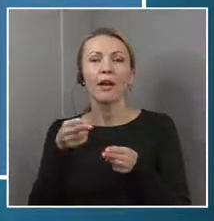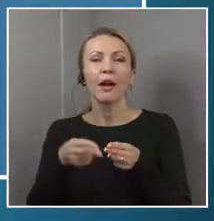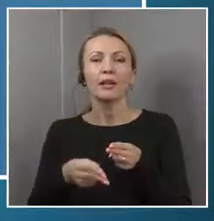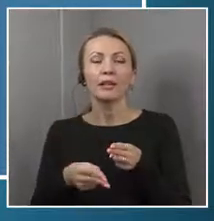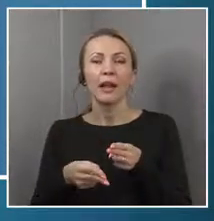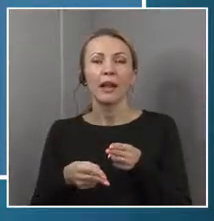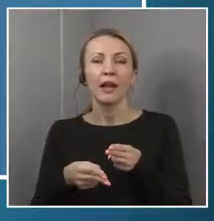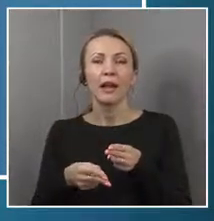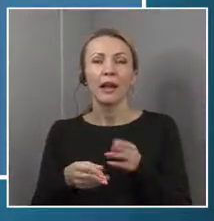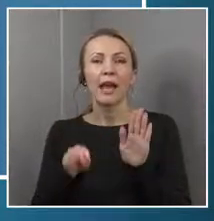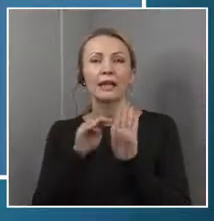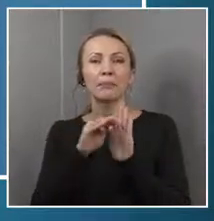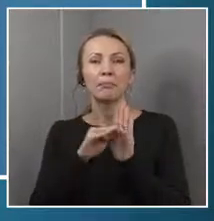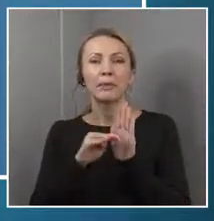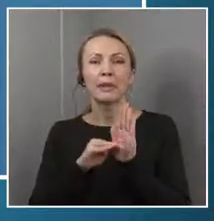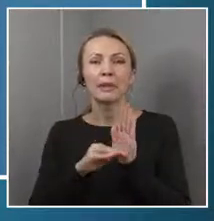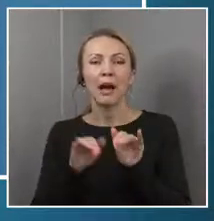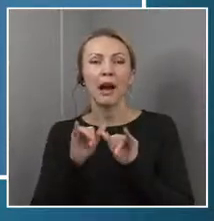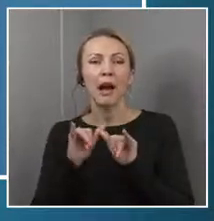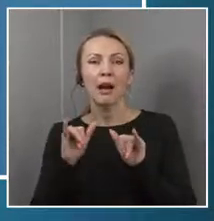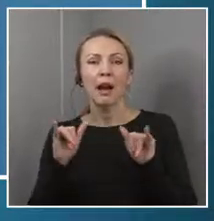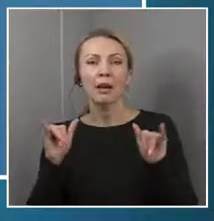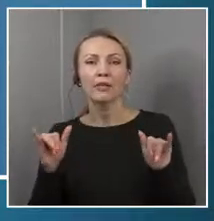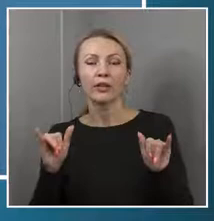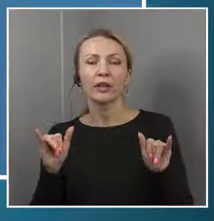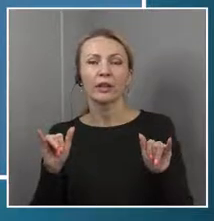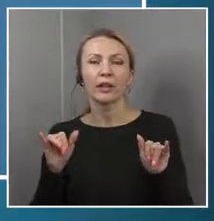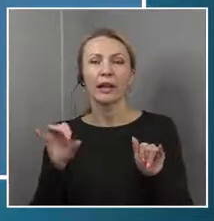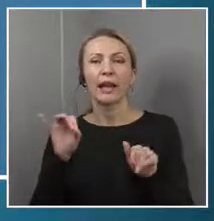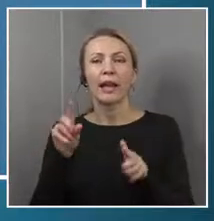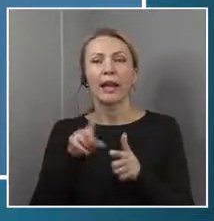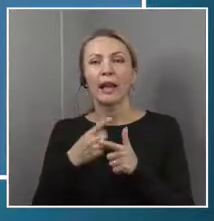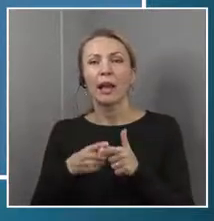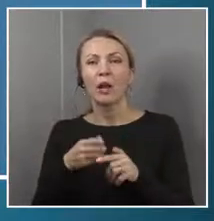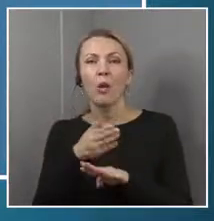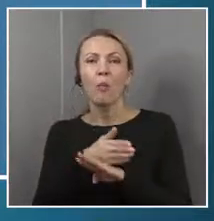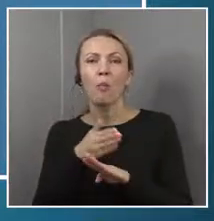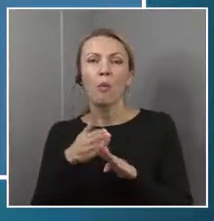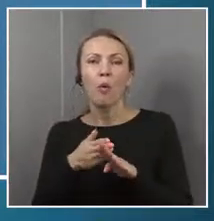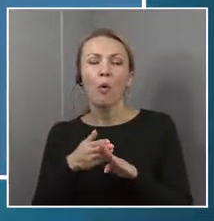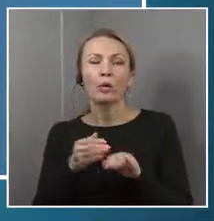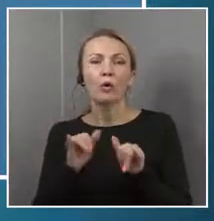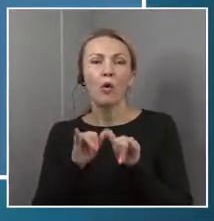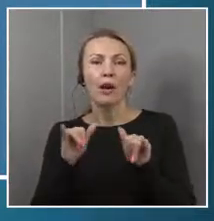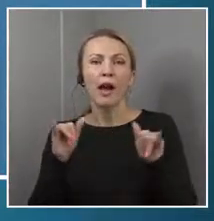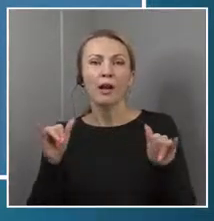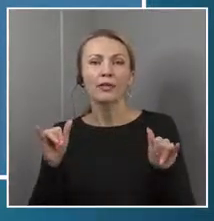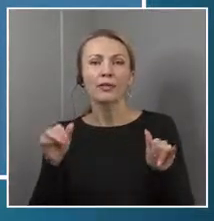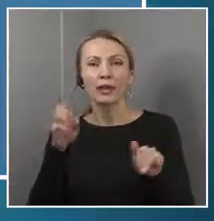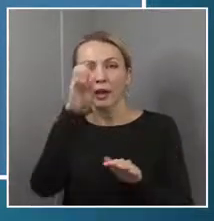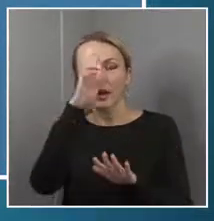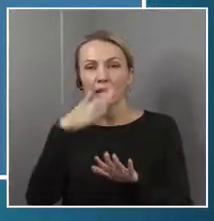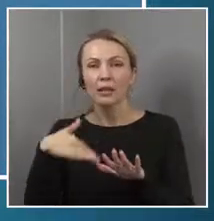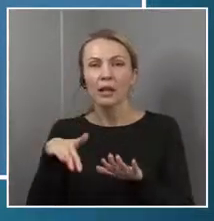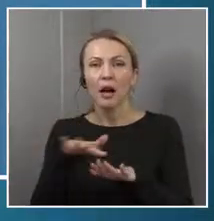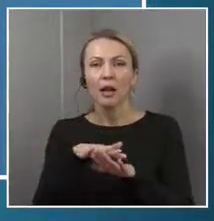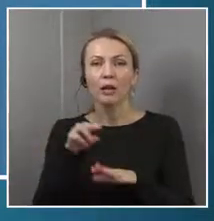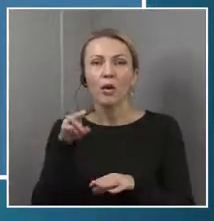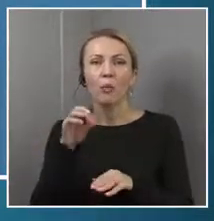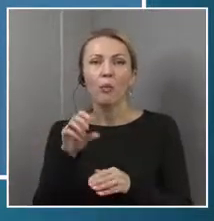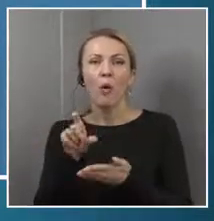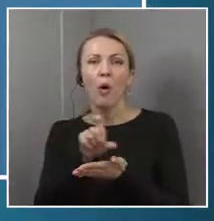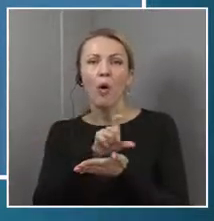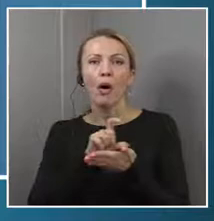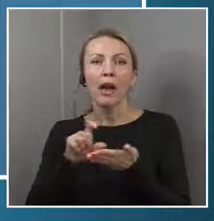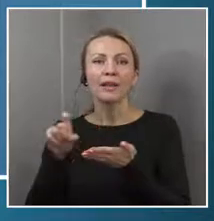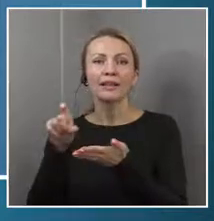of the economy. And I think Russia is at the end of the list of